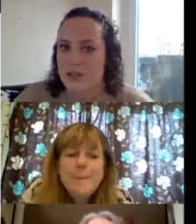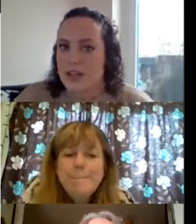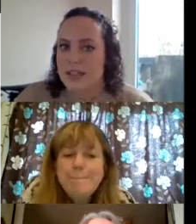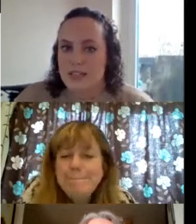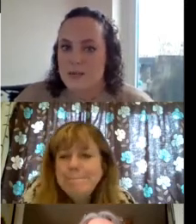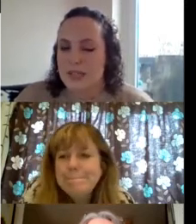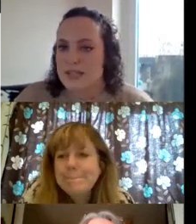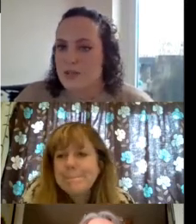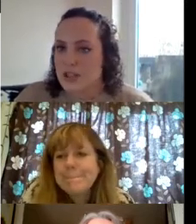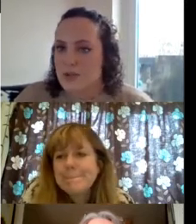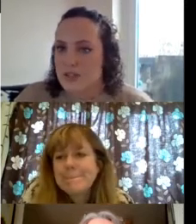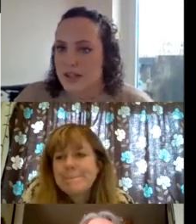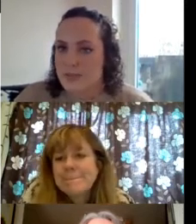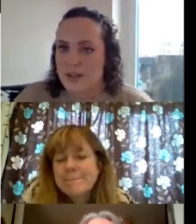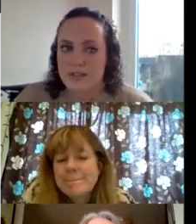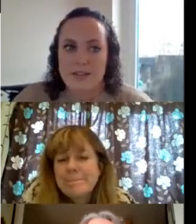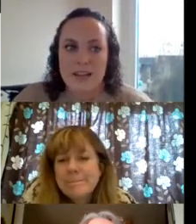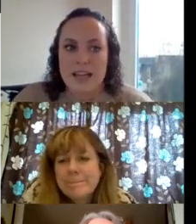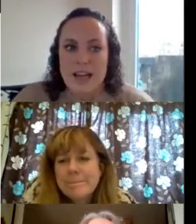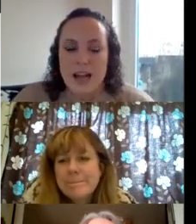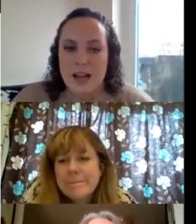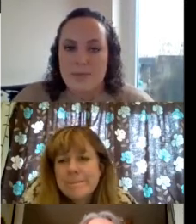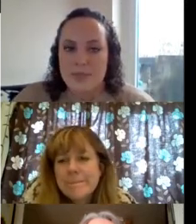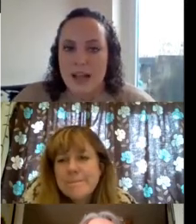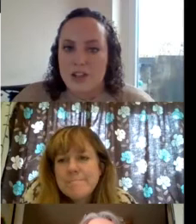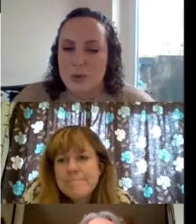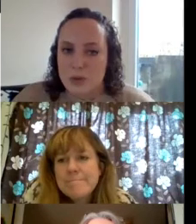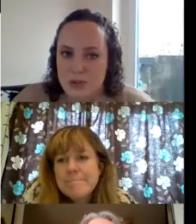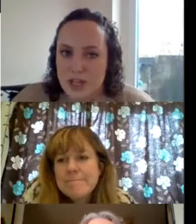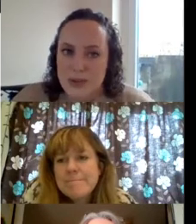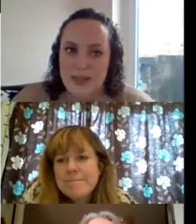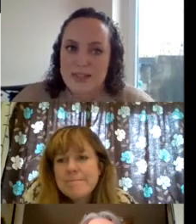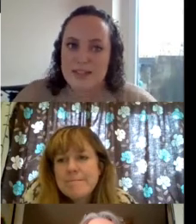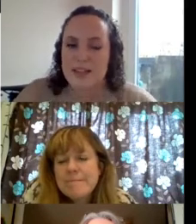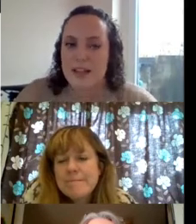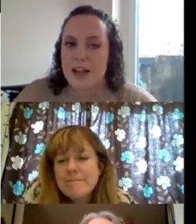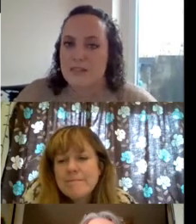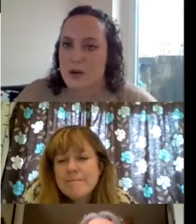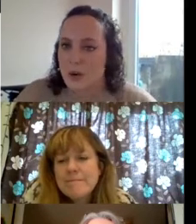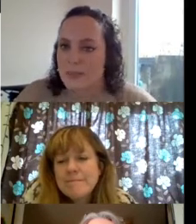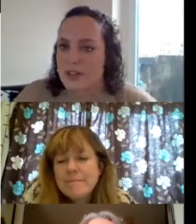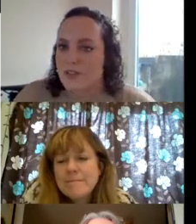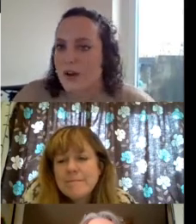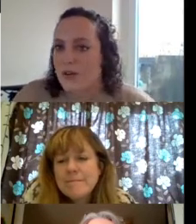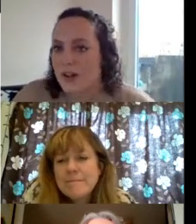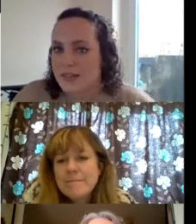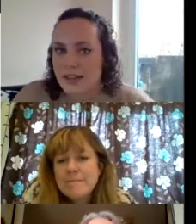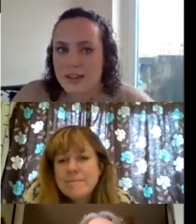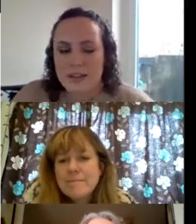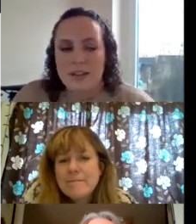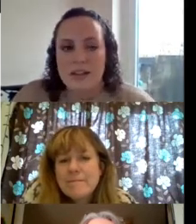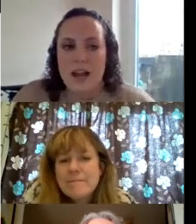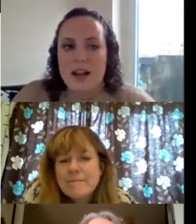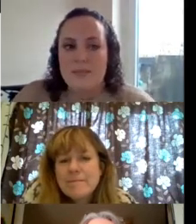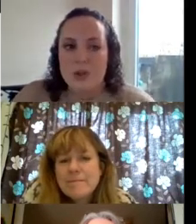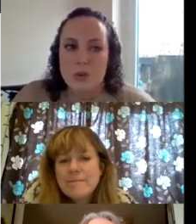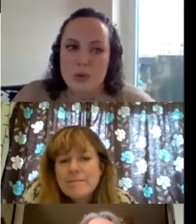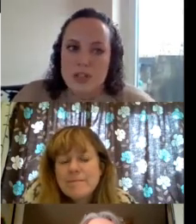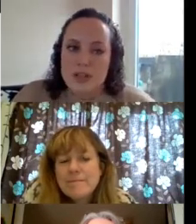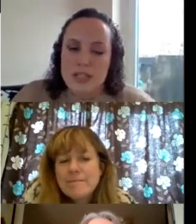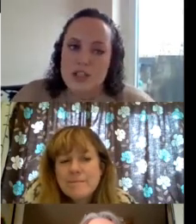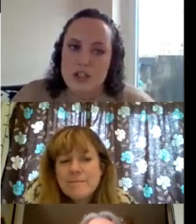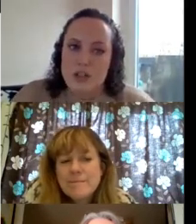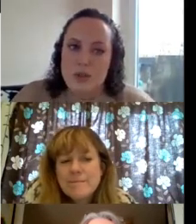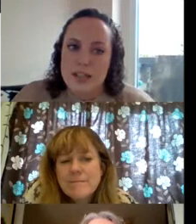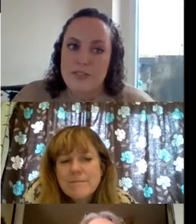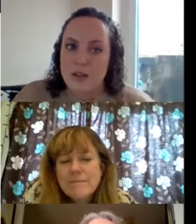health, disability or social circumstance. And you will also, and this is a requirement of our funding, you will